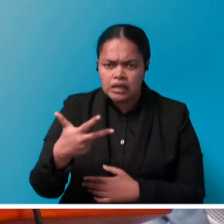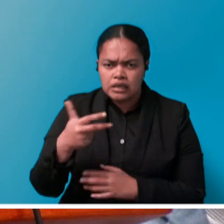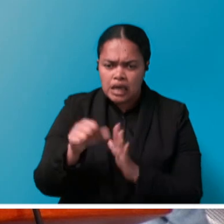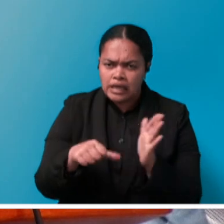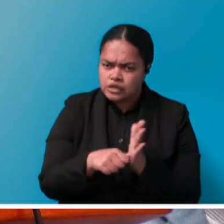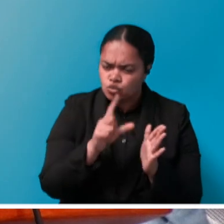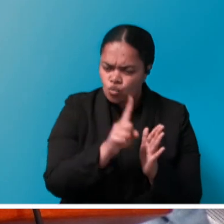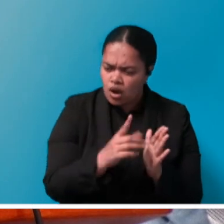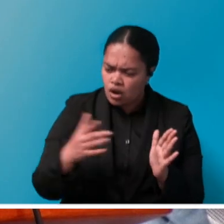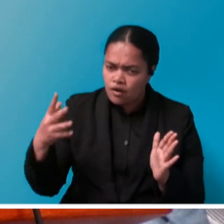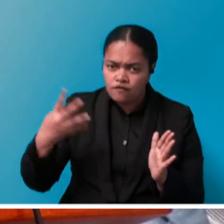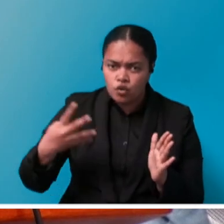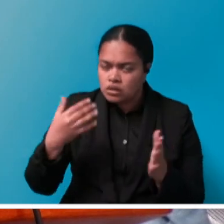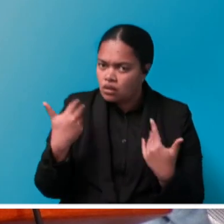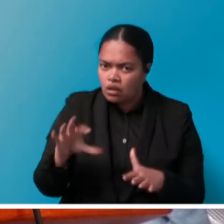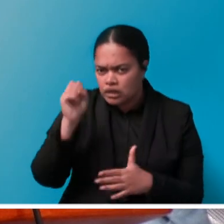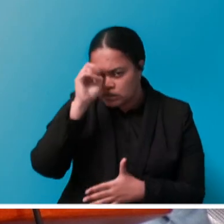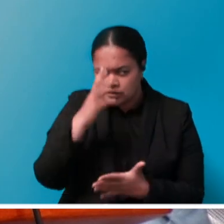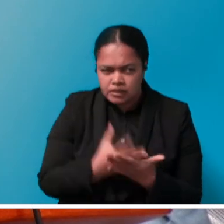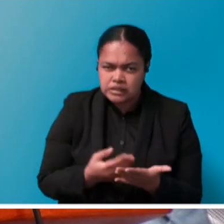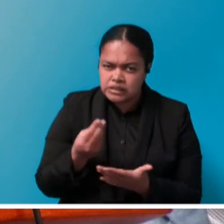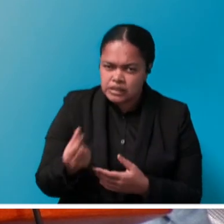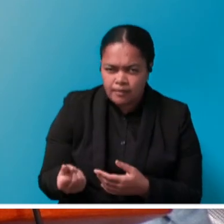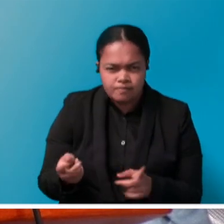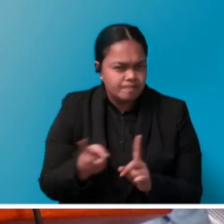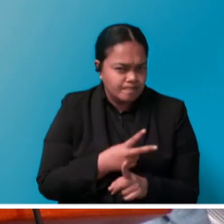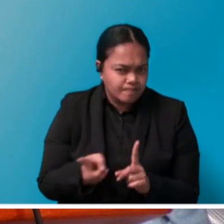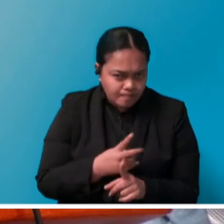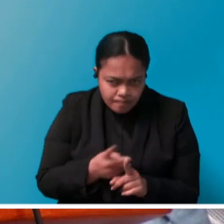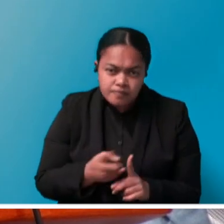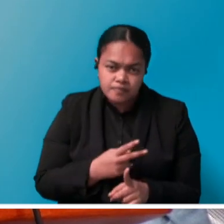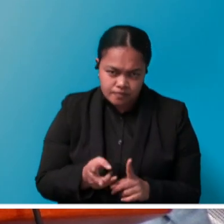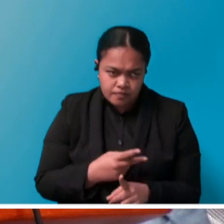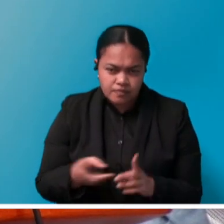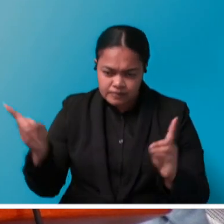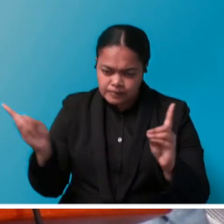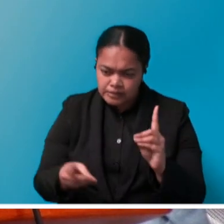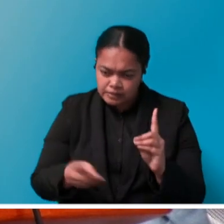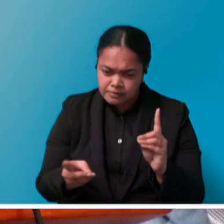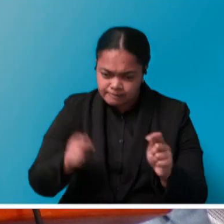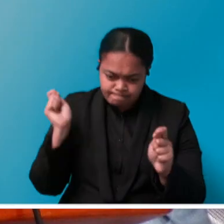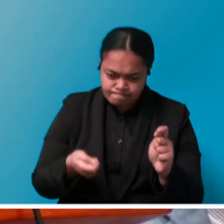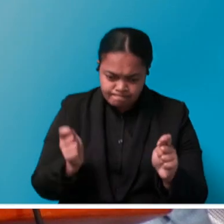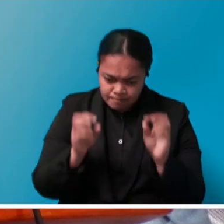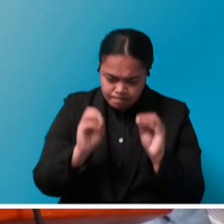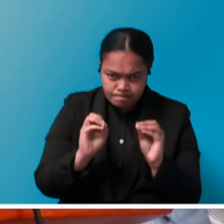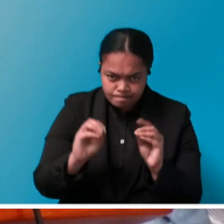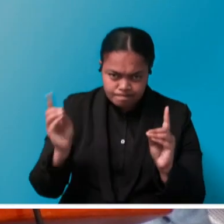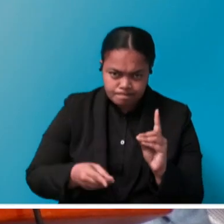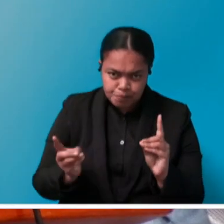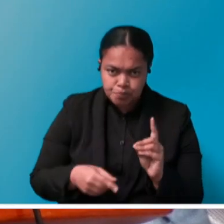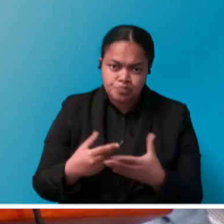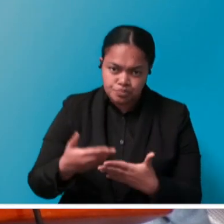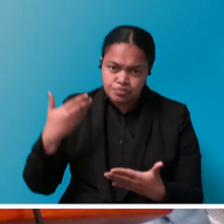1 and 14 have experienced some form of violent discipline in the past month. The same